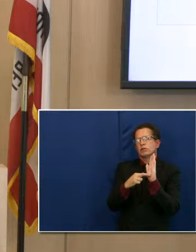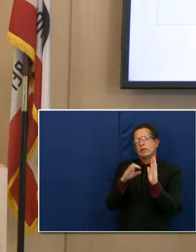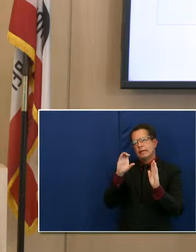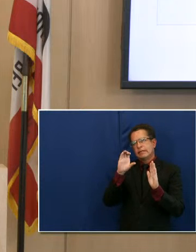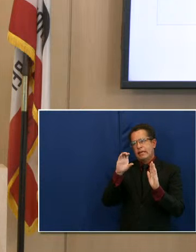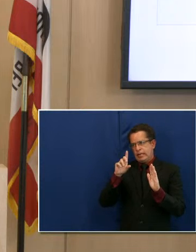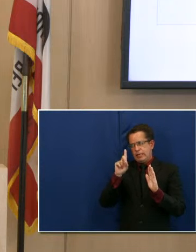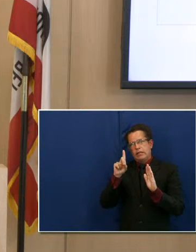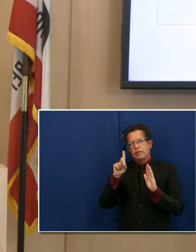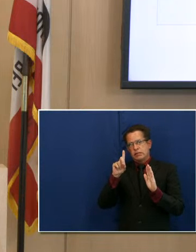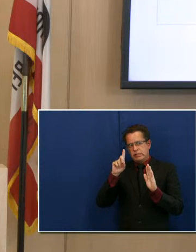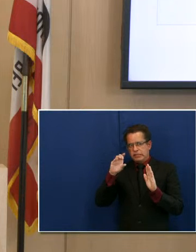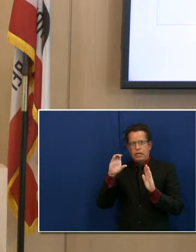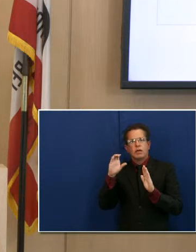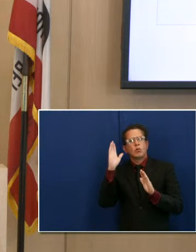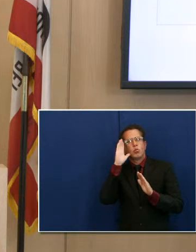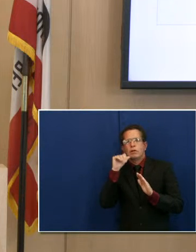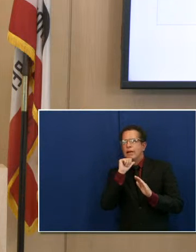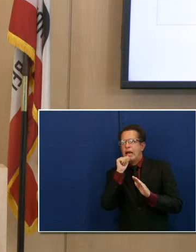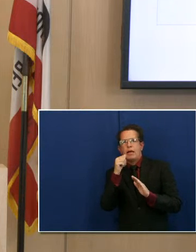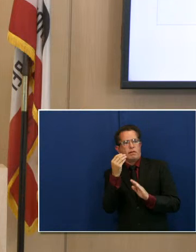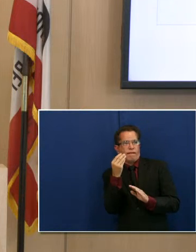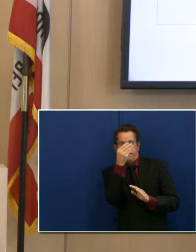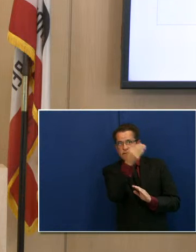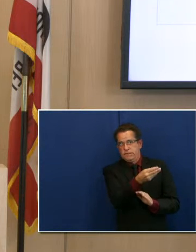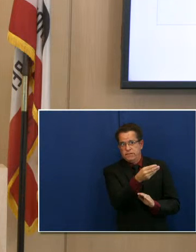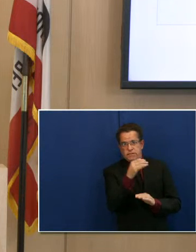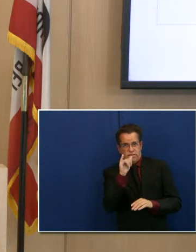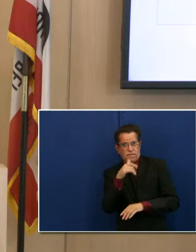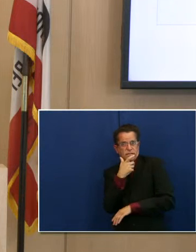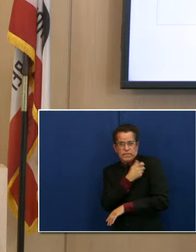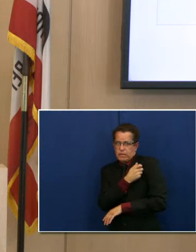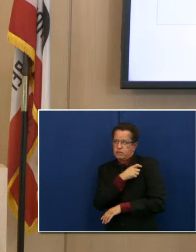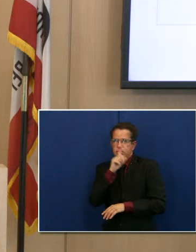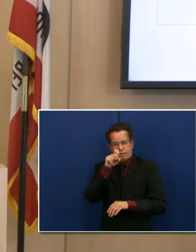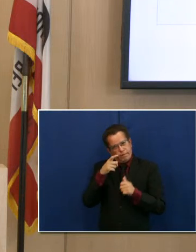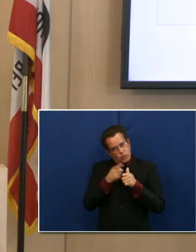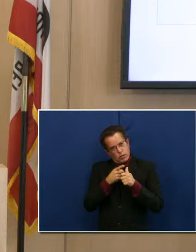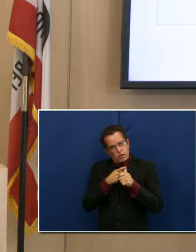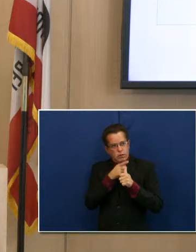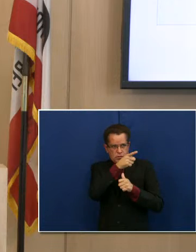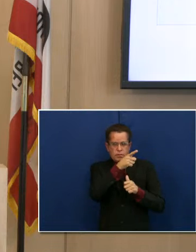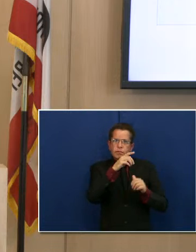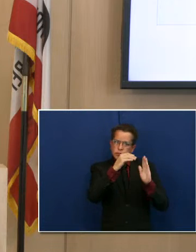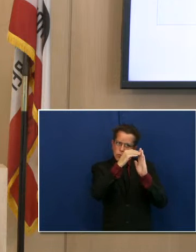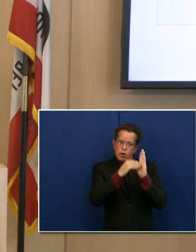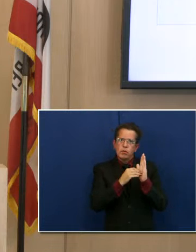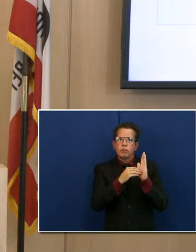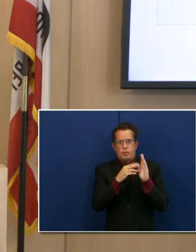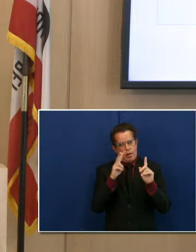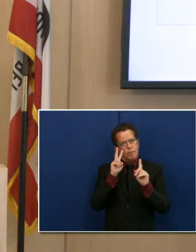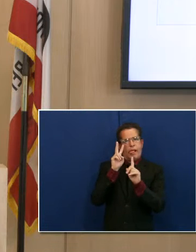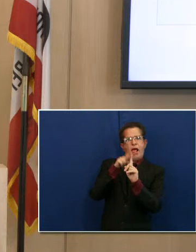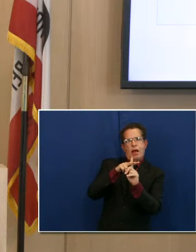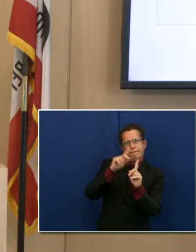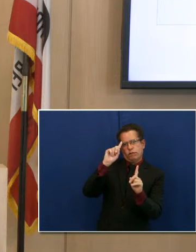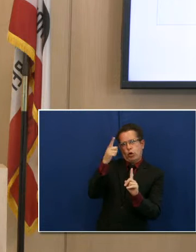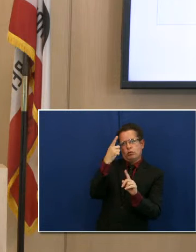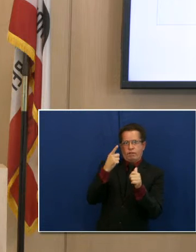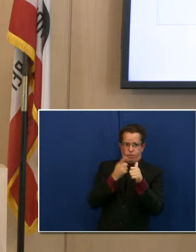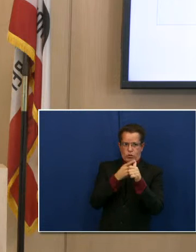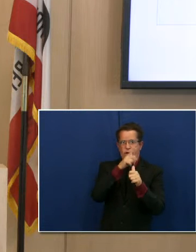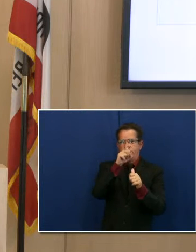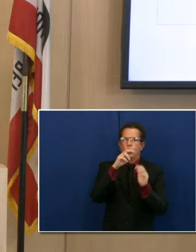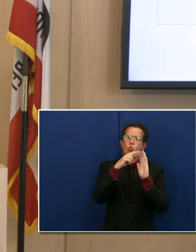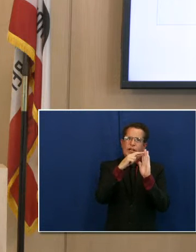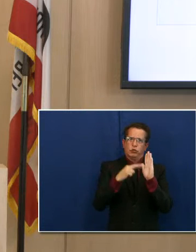will not distribute vaccines unless providers and our healthcare systems are